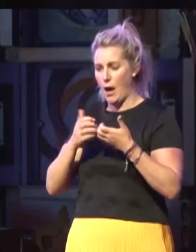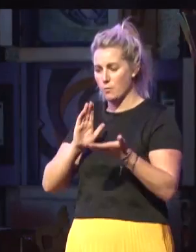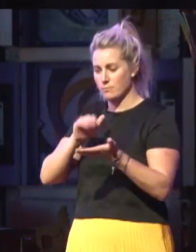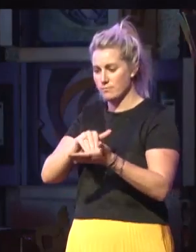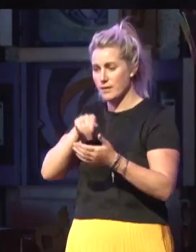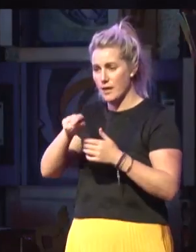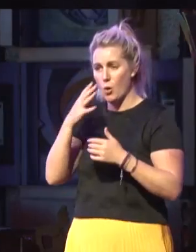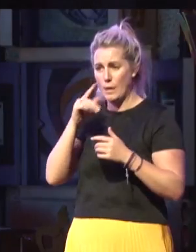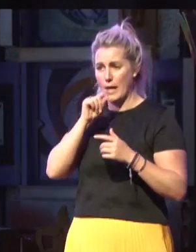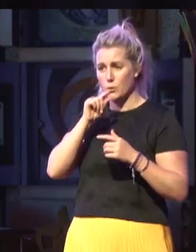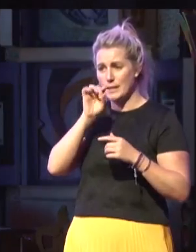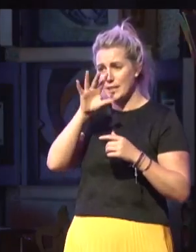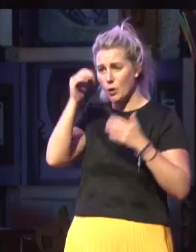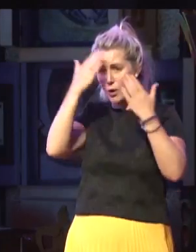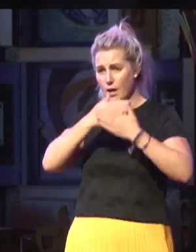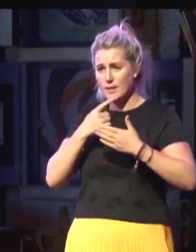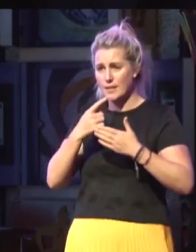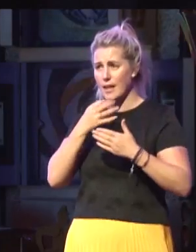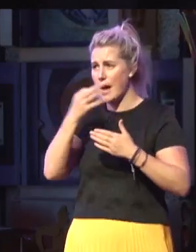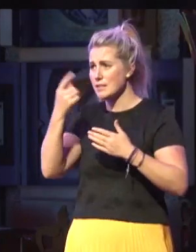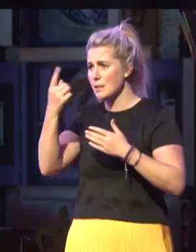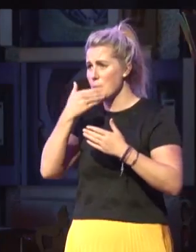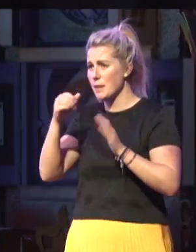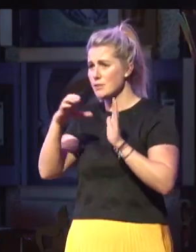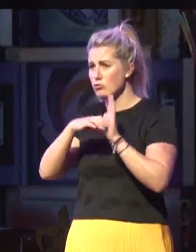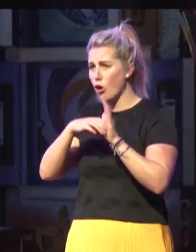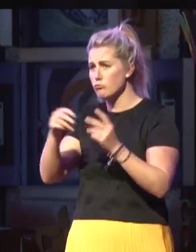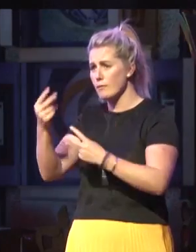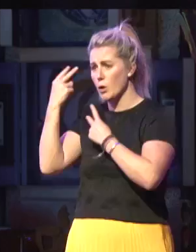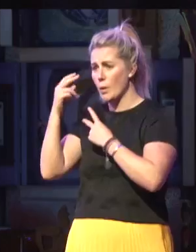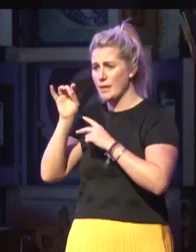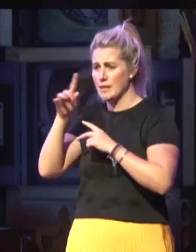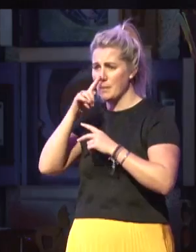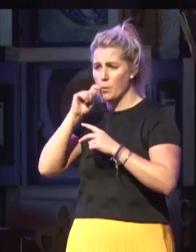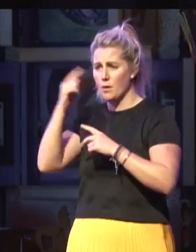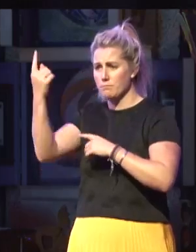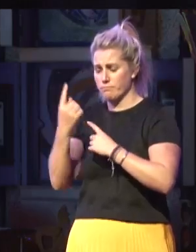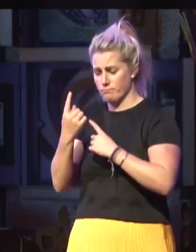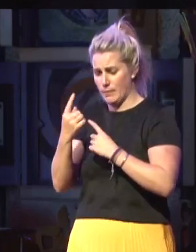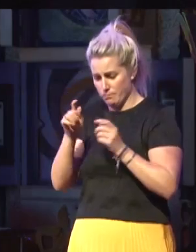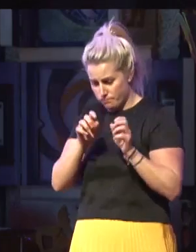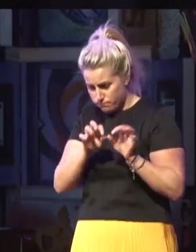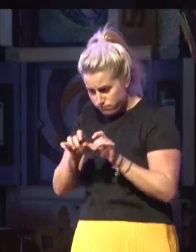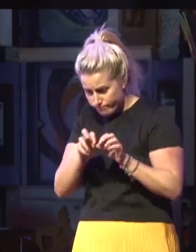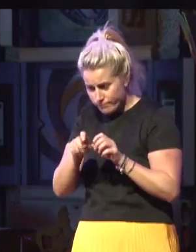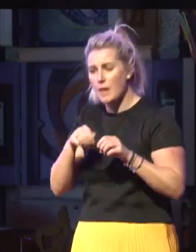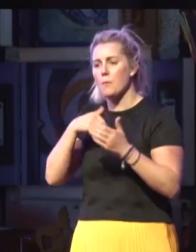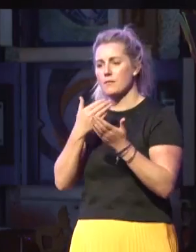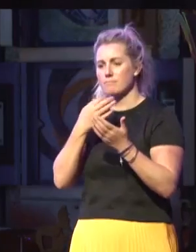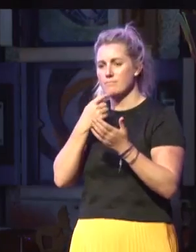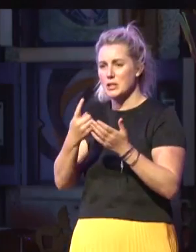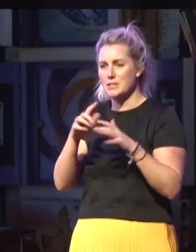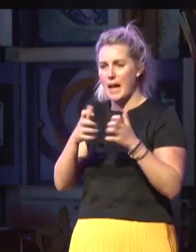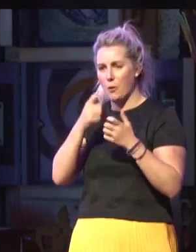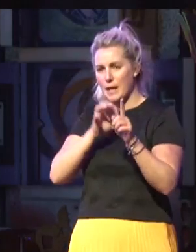tweet at 10 p.m. at night saying, can someone please do a code review, and 10 people turn up and they look at it and they suggest how I could